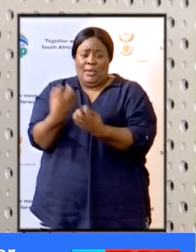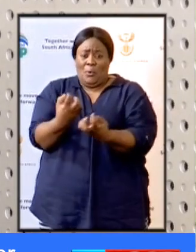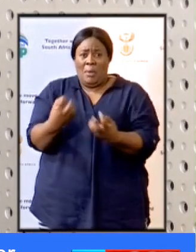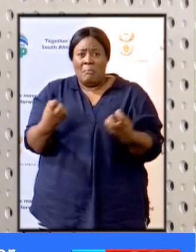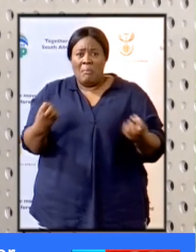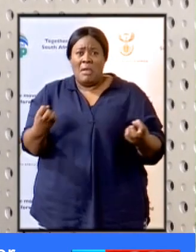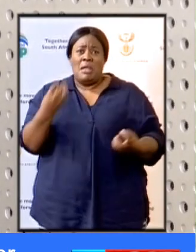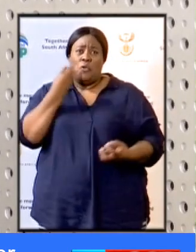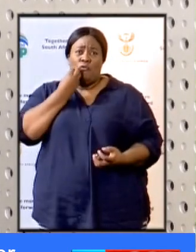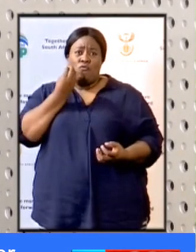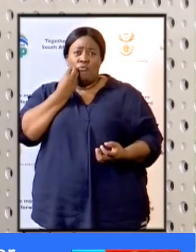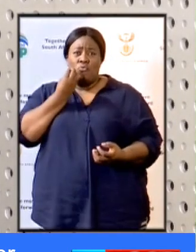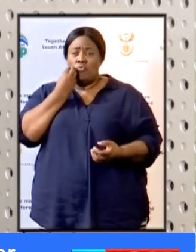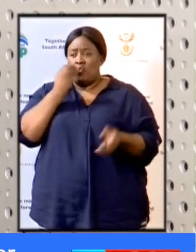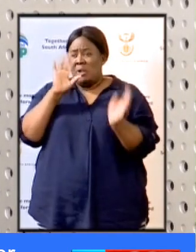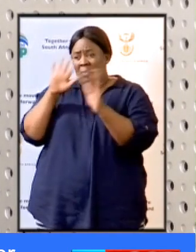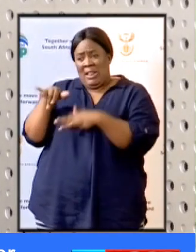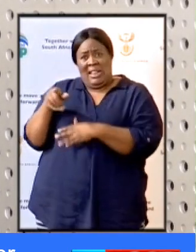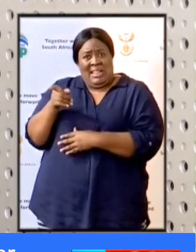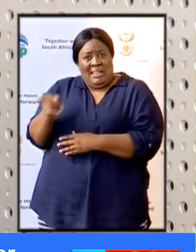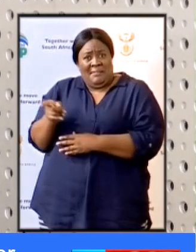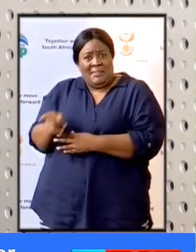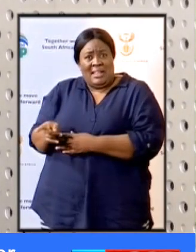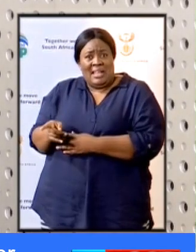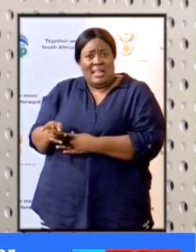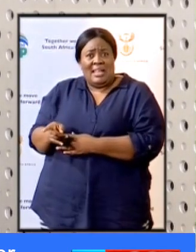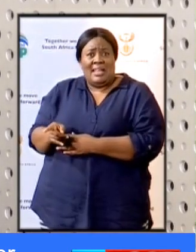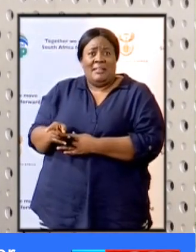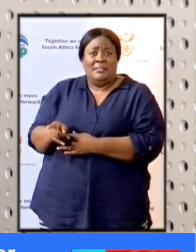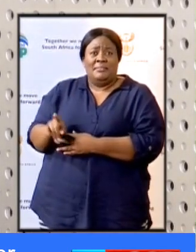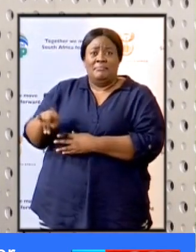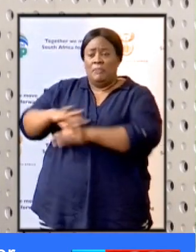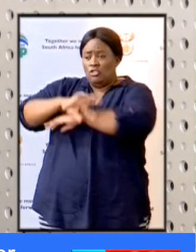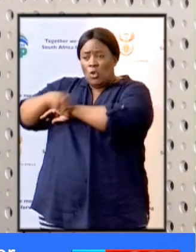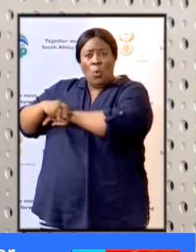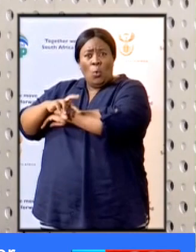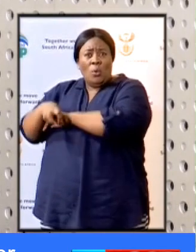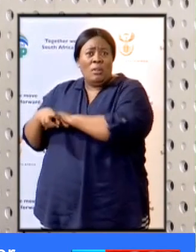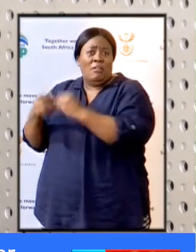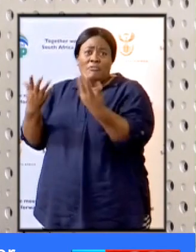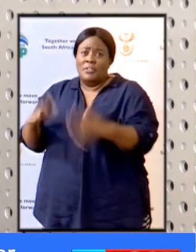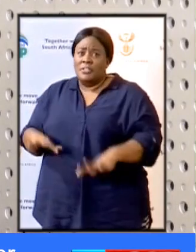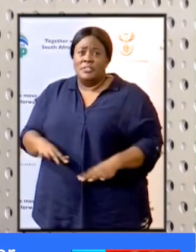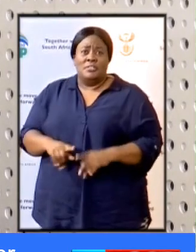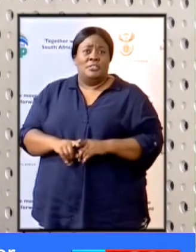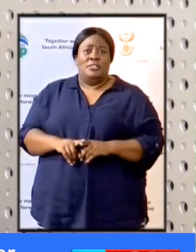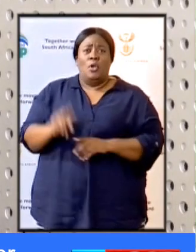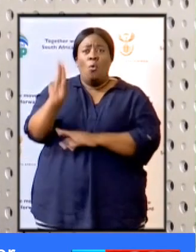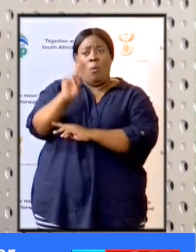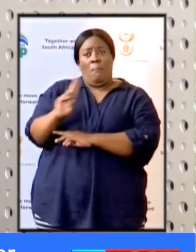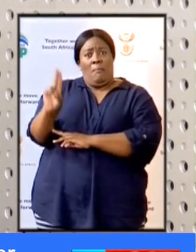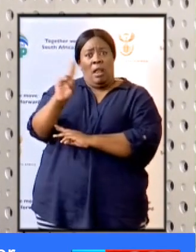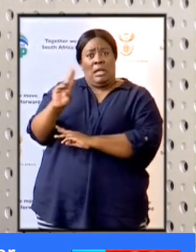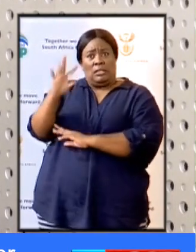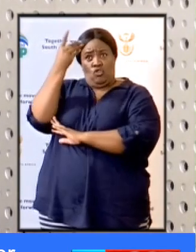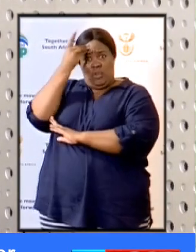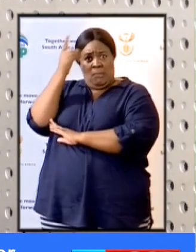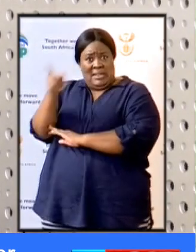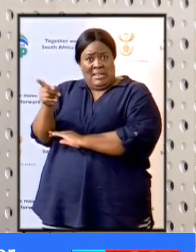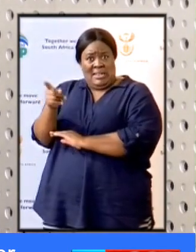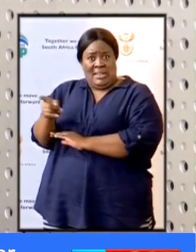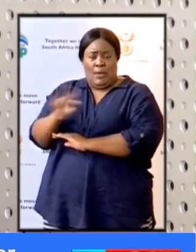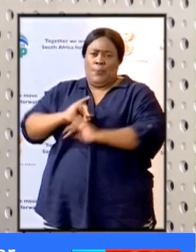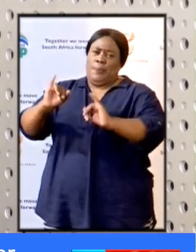food that we left abruptly has been stolen. And Umlazi, for instance, has been the worst hit